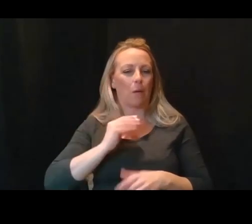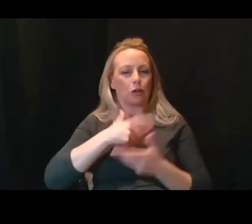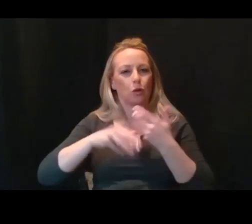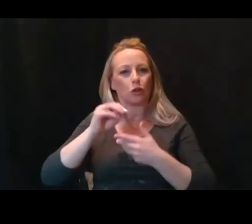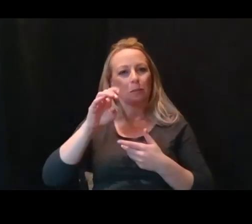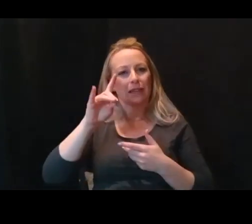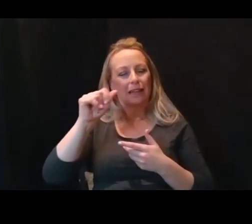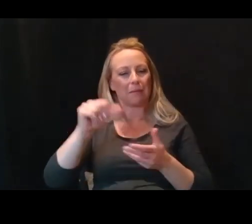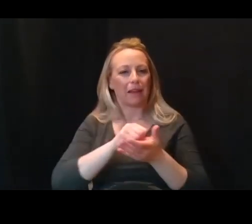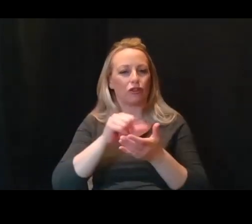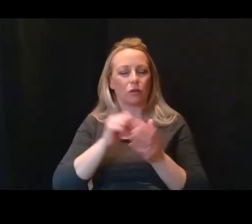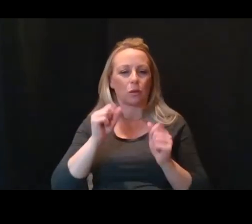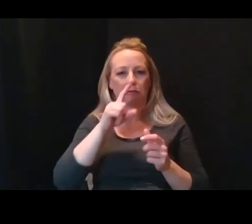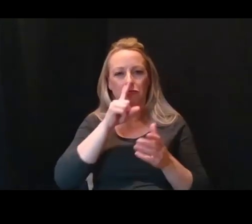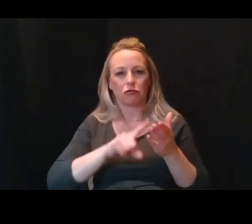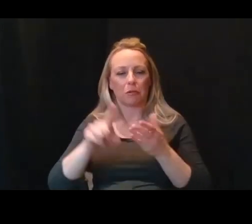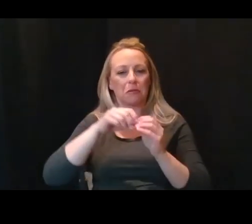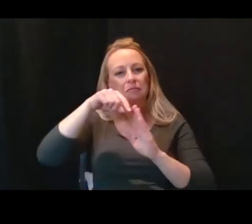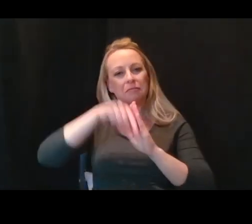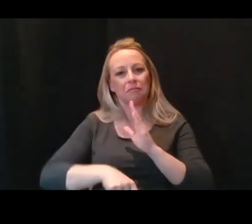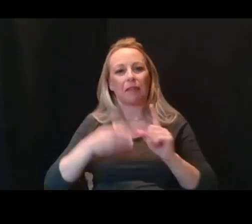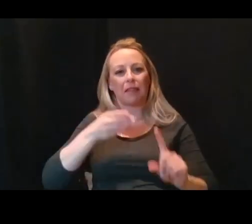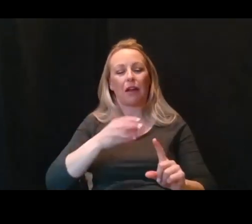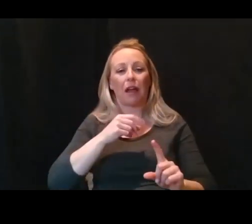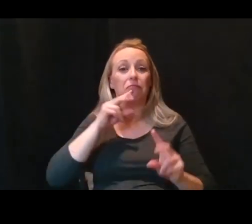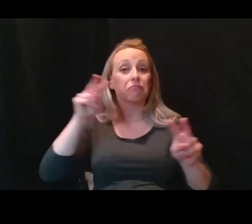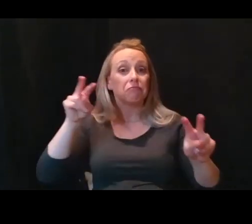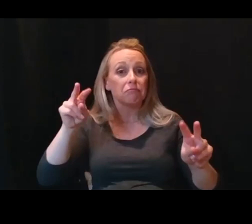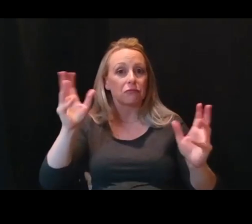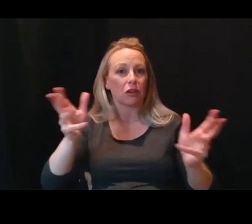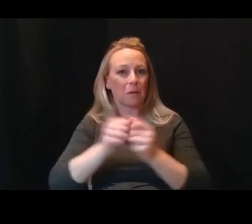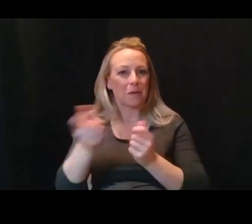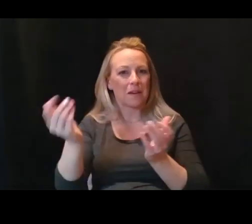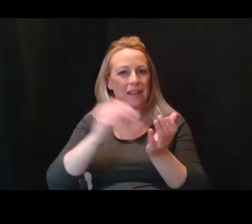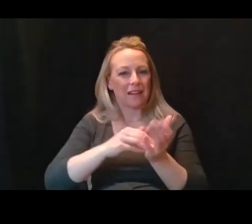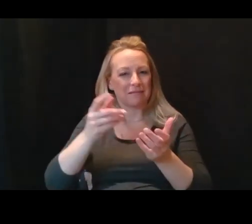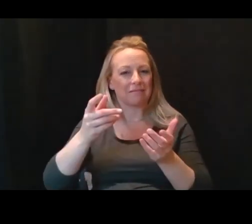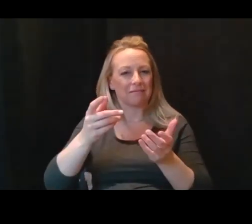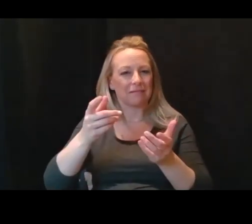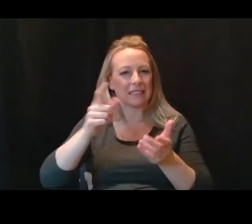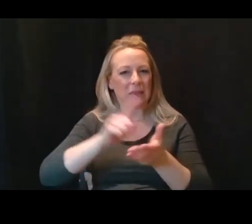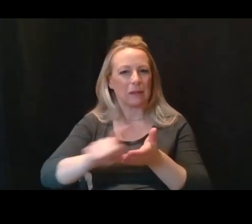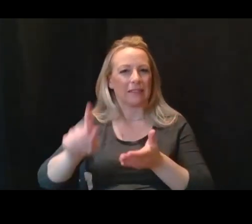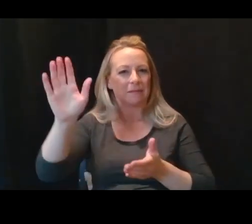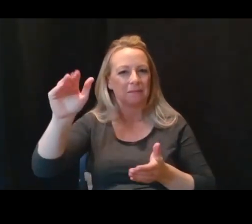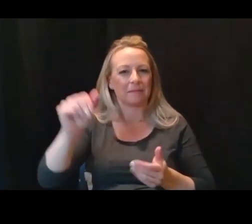please check there. And then we look forward to talking with you again, hopefully later this week. Thank you, everyone. Have a good afternoon.